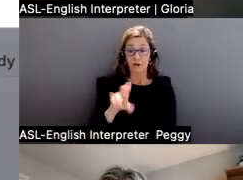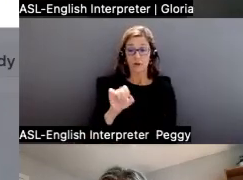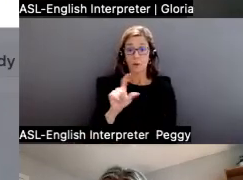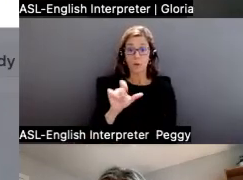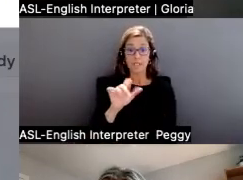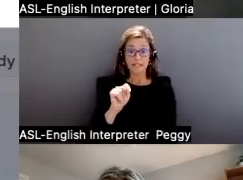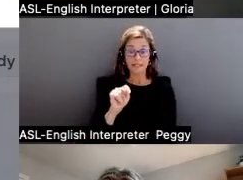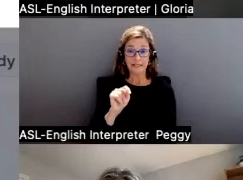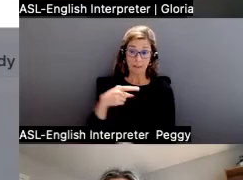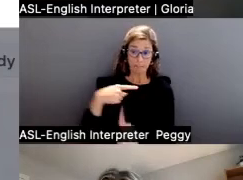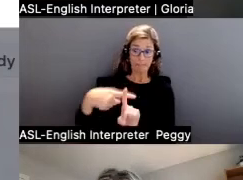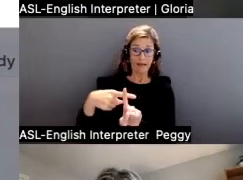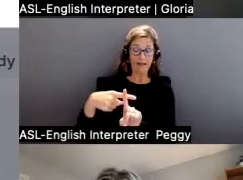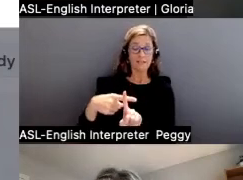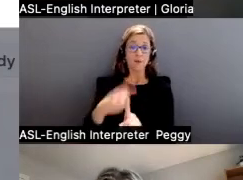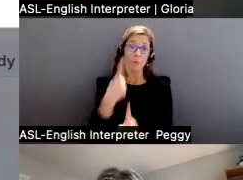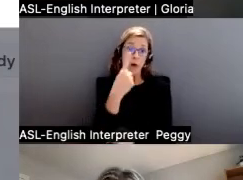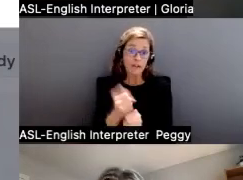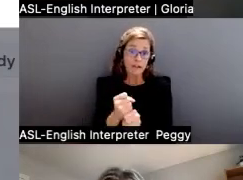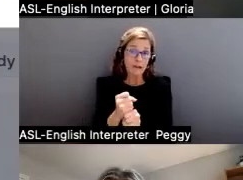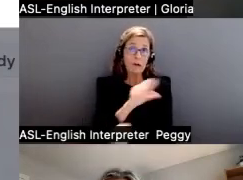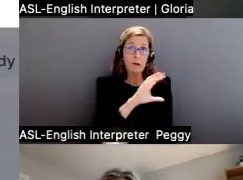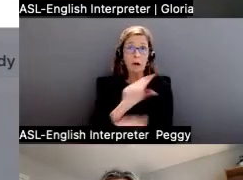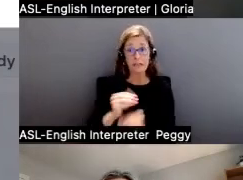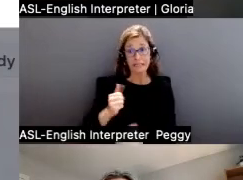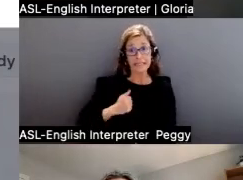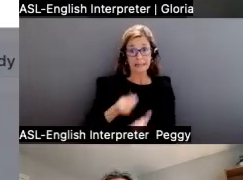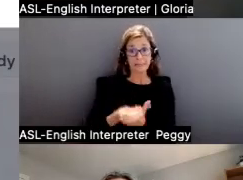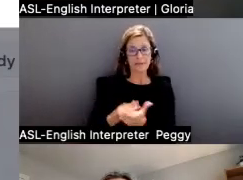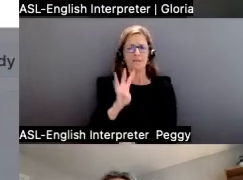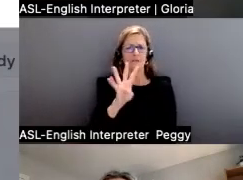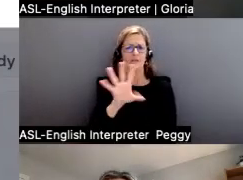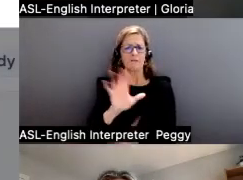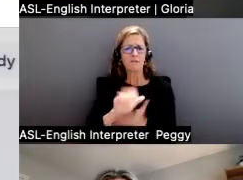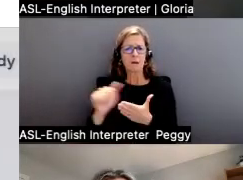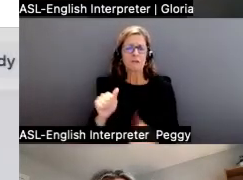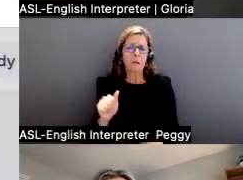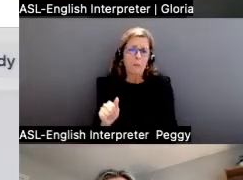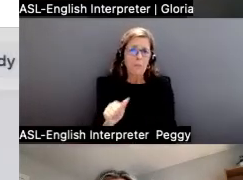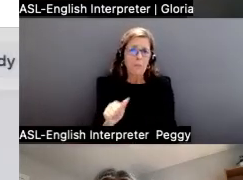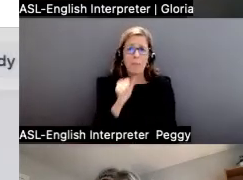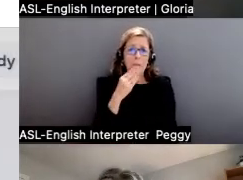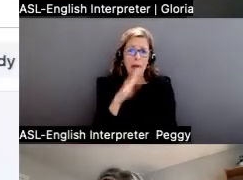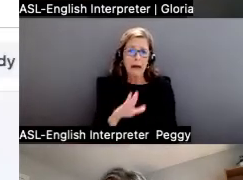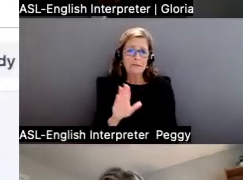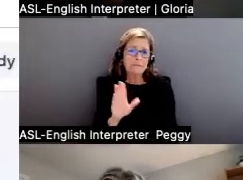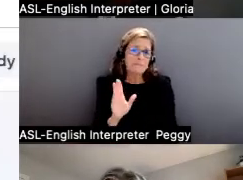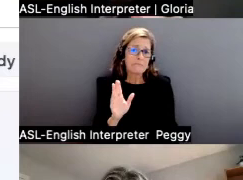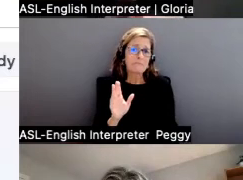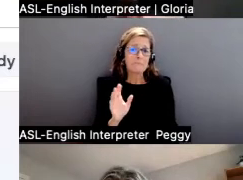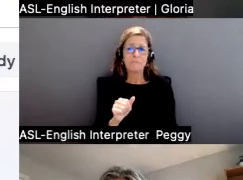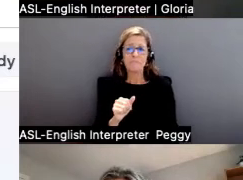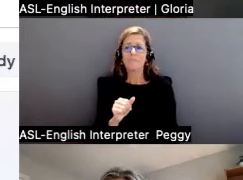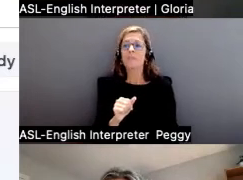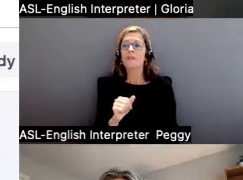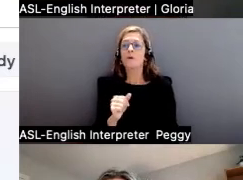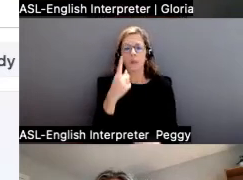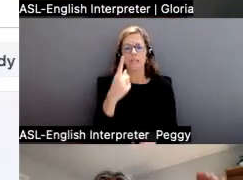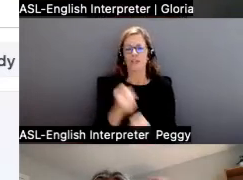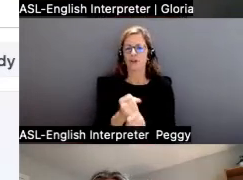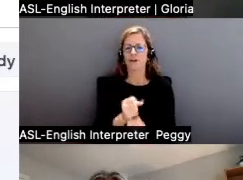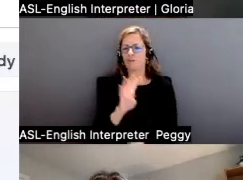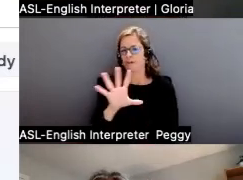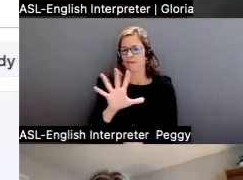not very expensive to purchase actually paid version of it, but you can still continue and then sort of fight the system a bit with the